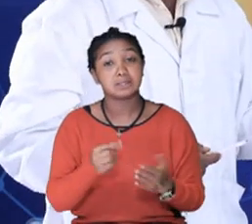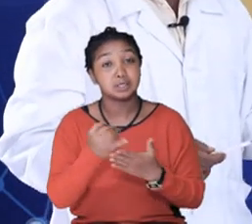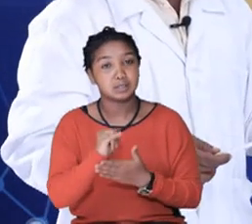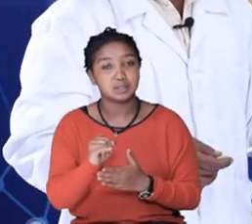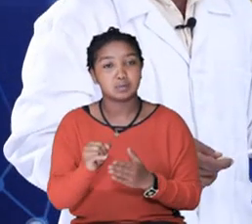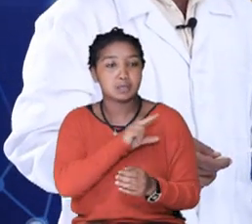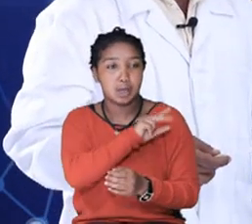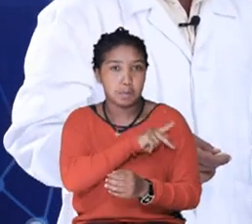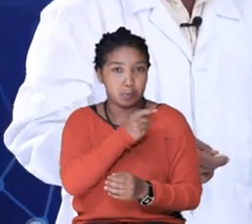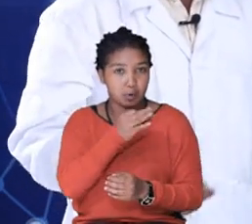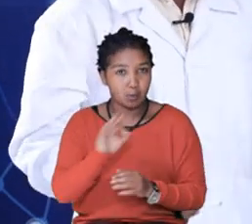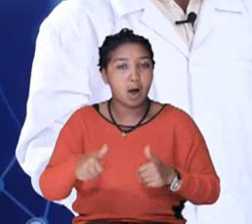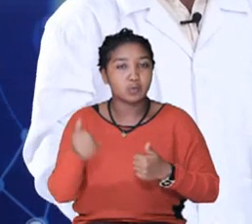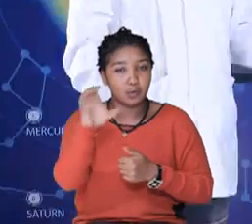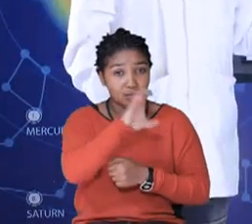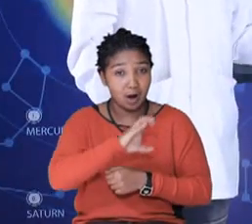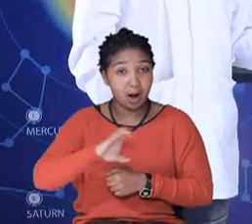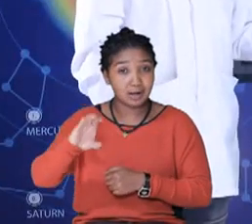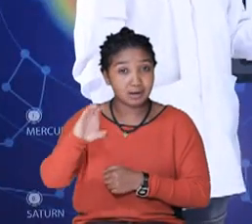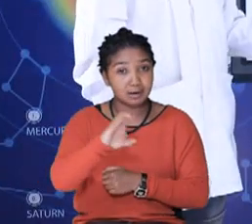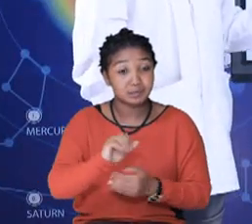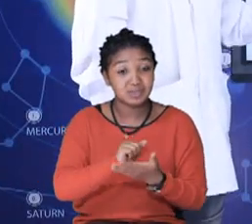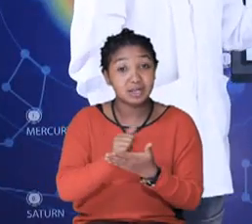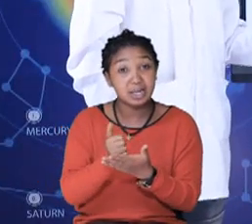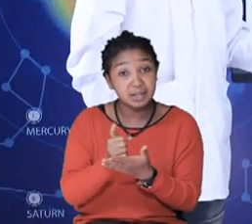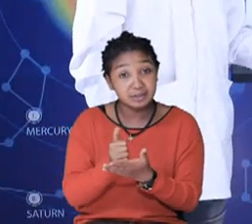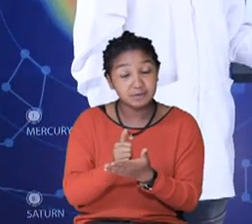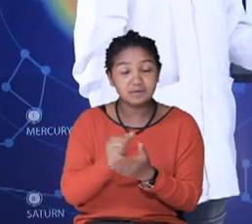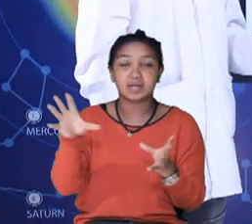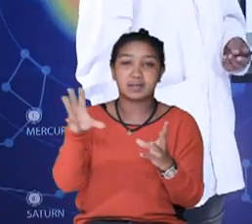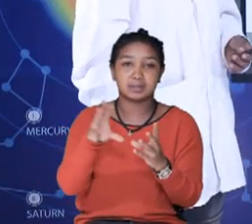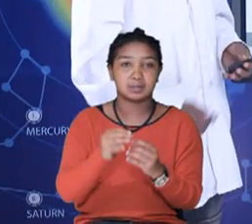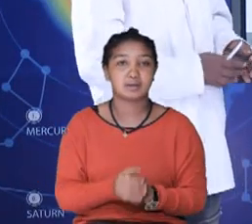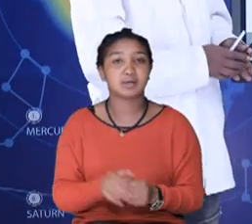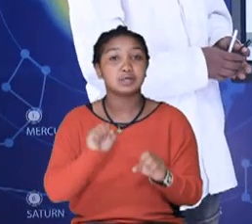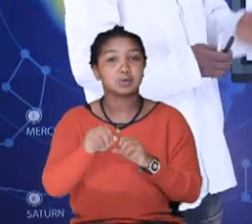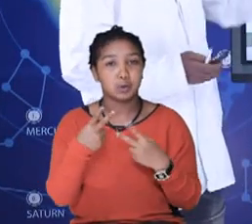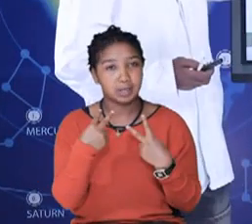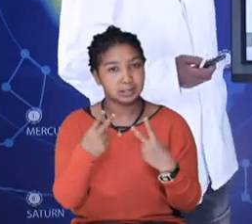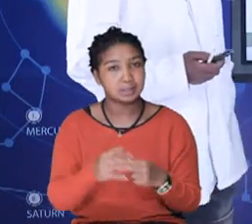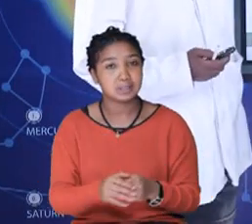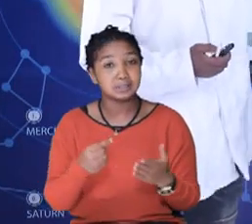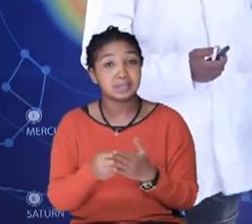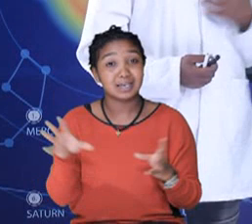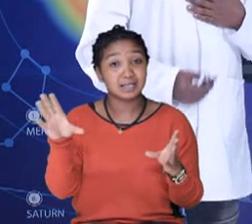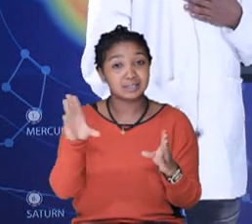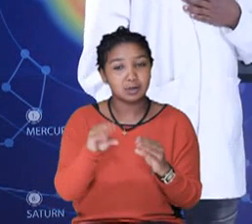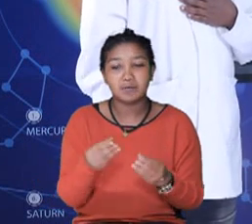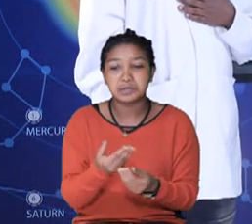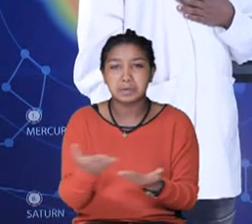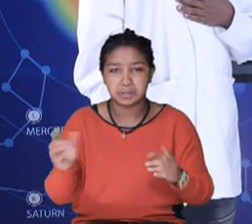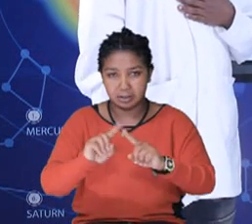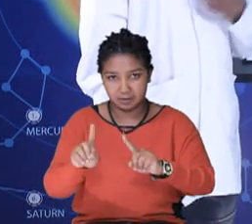This is the property of how to find relative density or density. So let us see the density of a